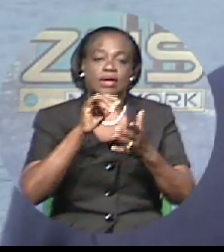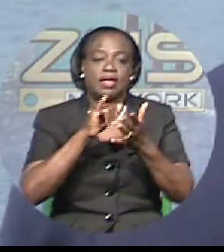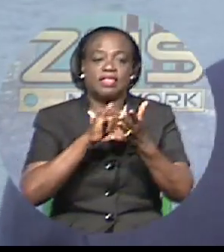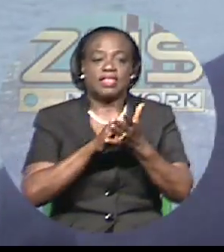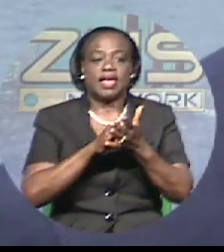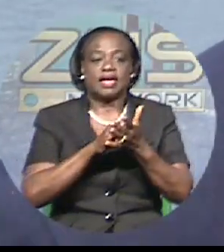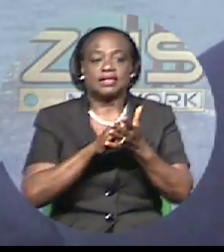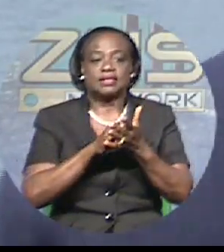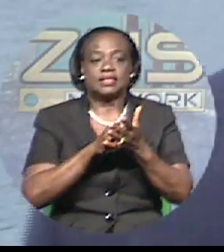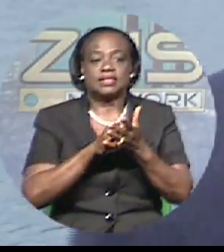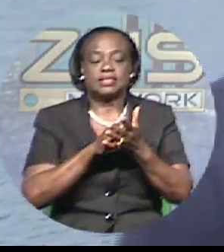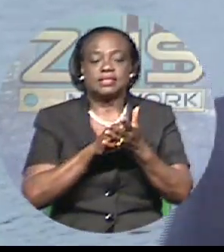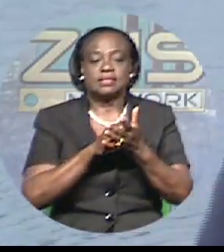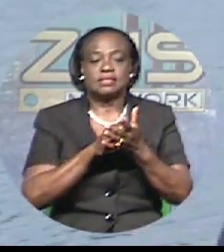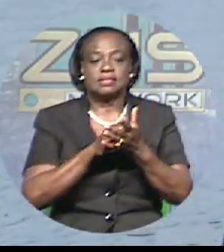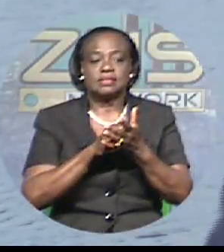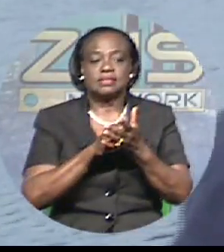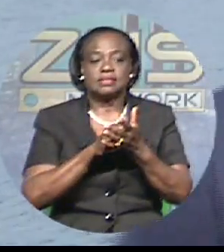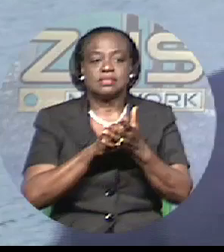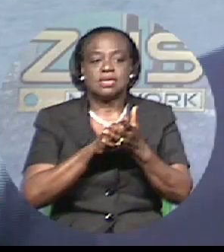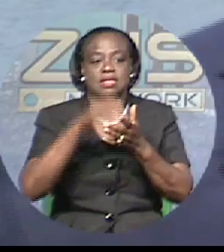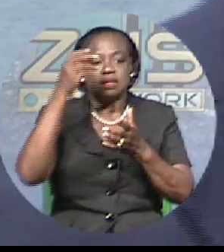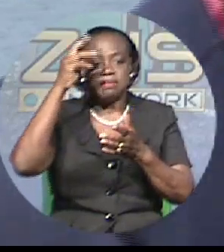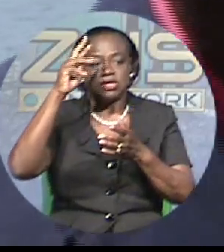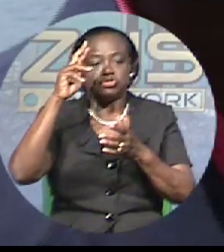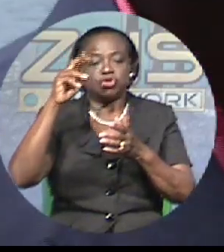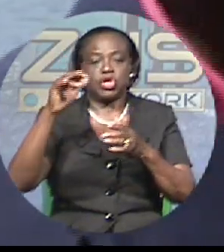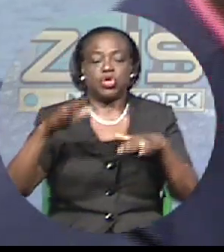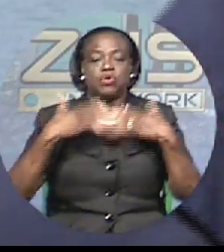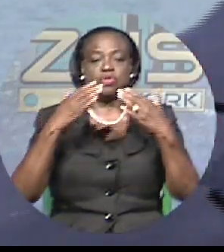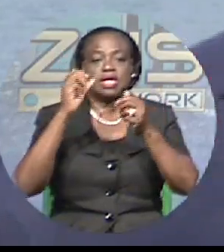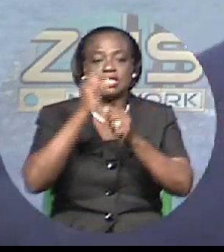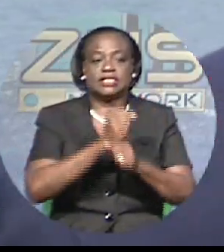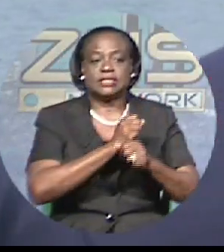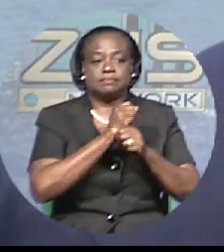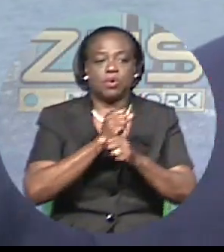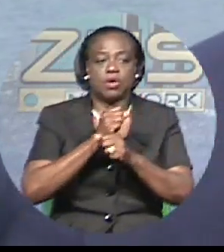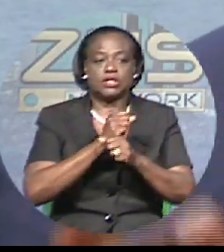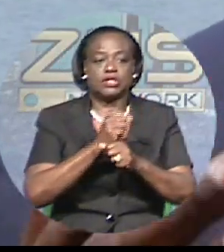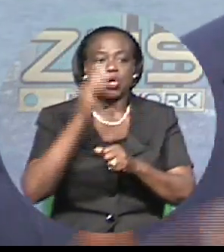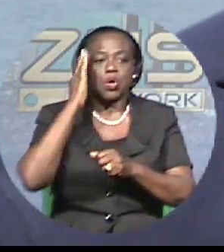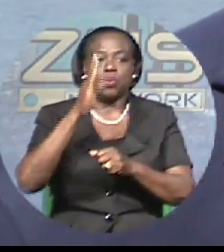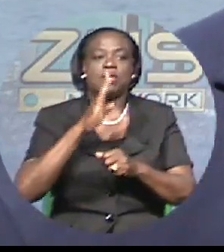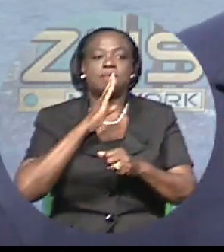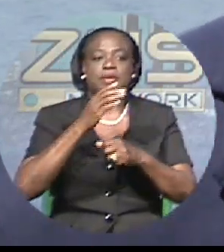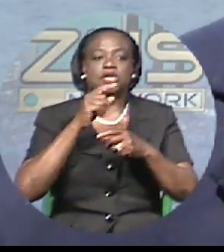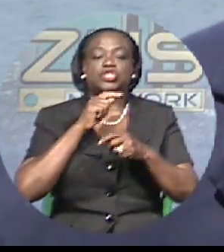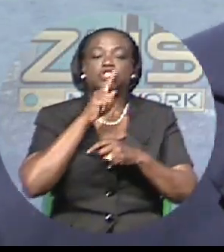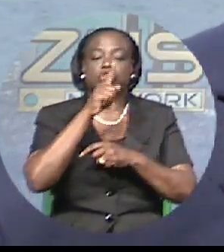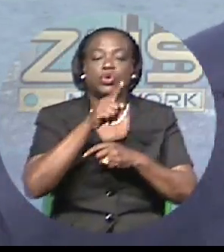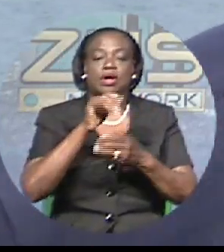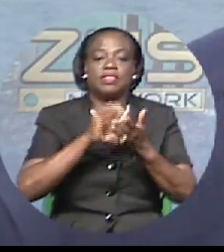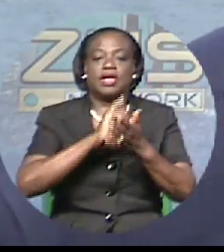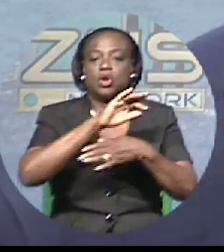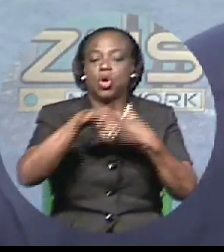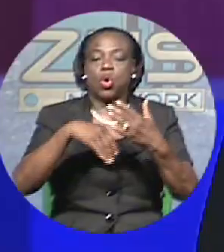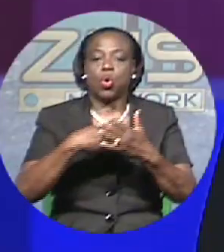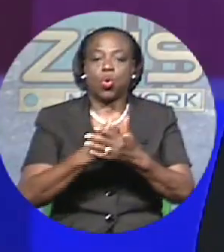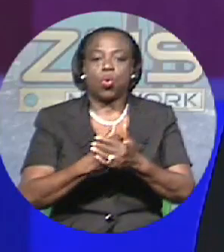the Ministry of Youth and Sports will ensure that all of these disciplines are there to represent our